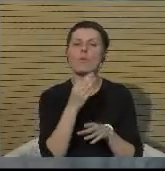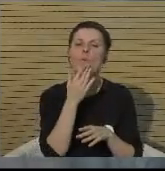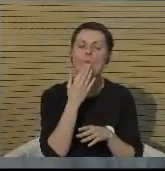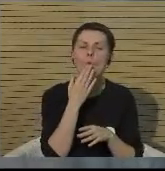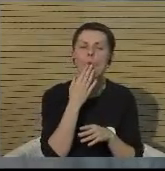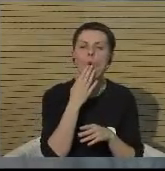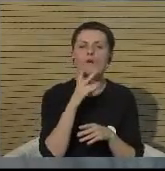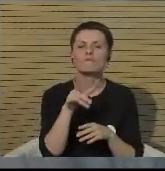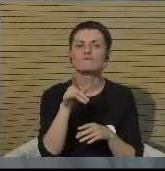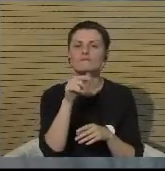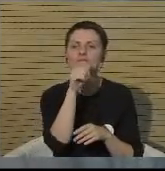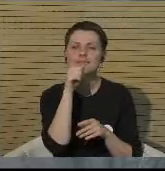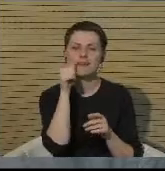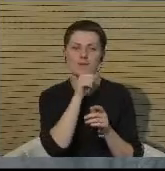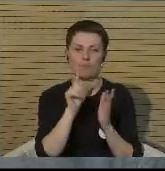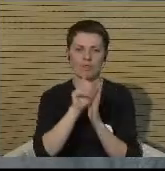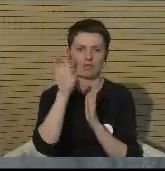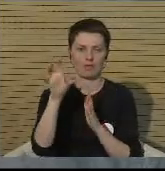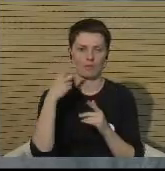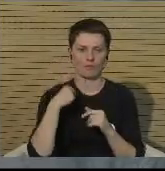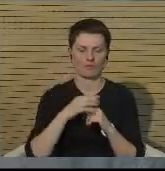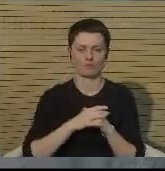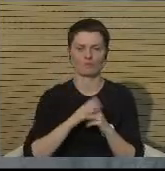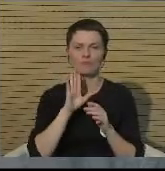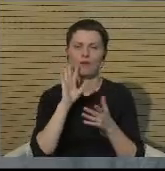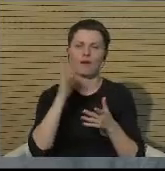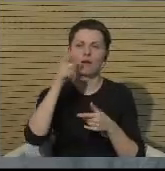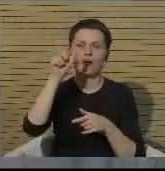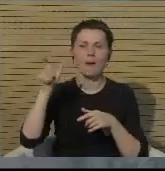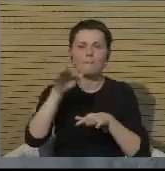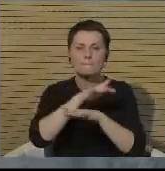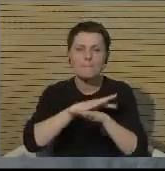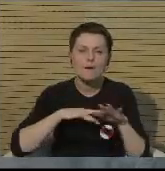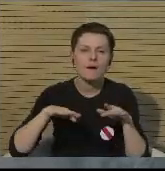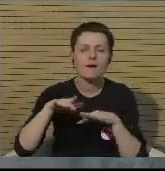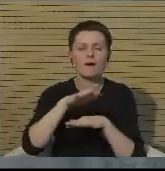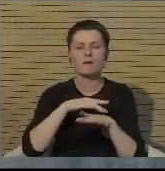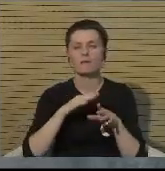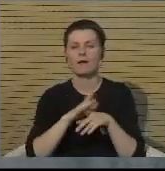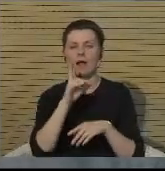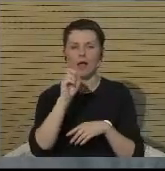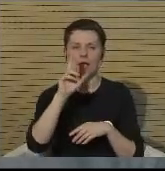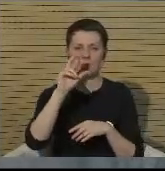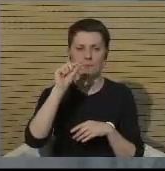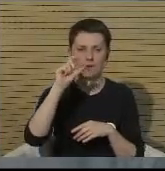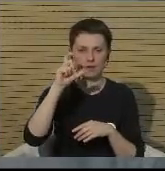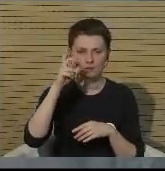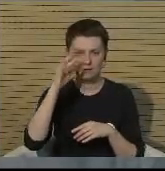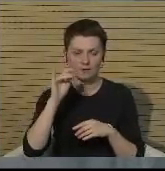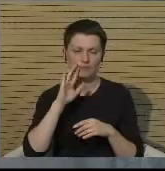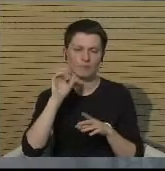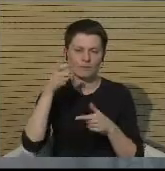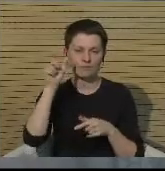And also to a talk of some magicians, of